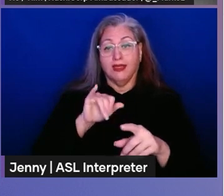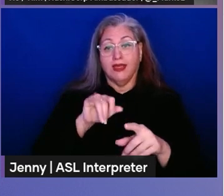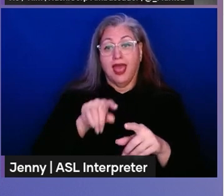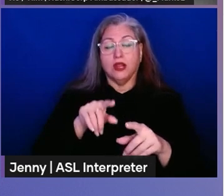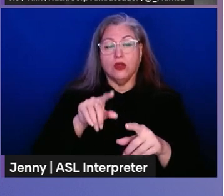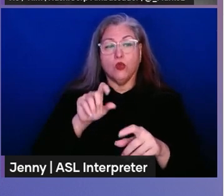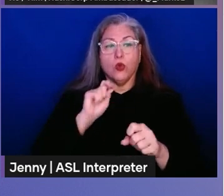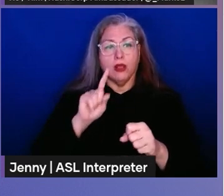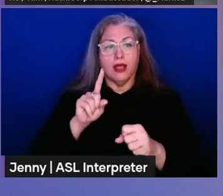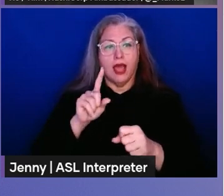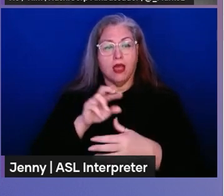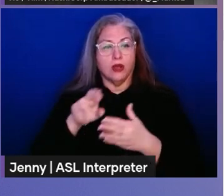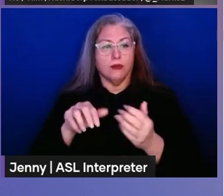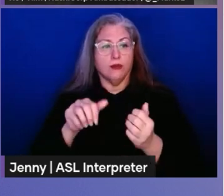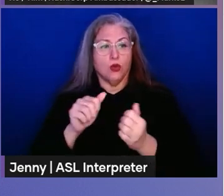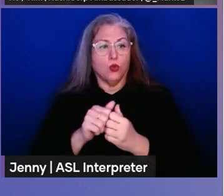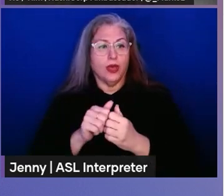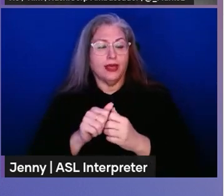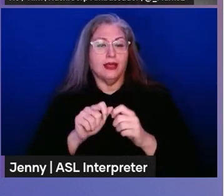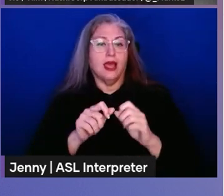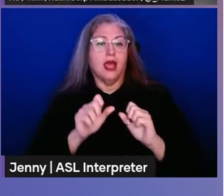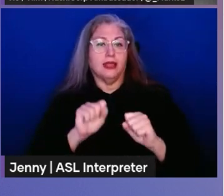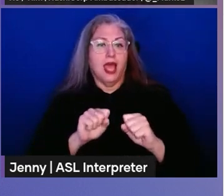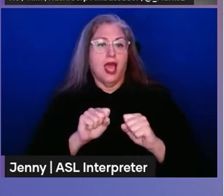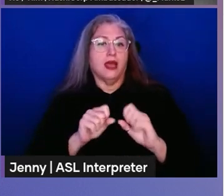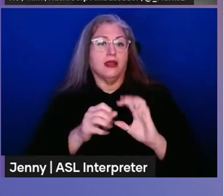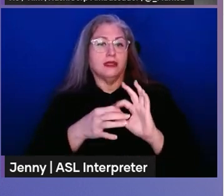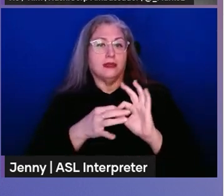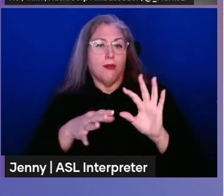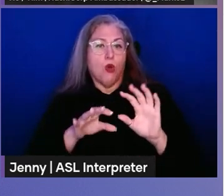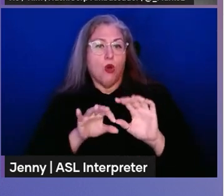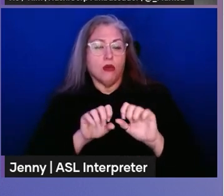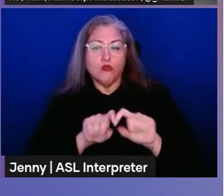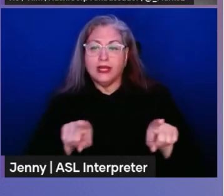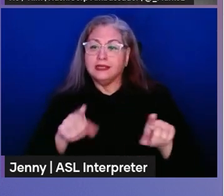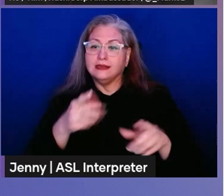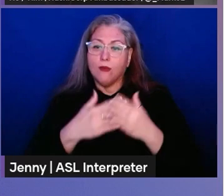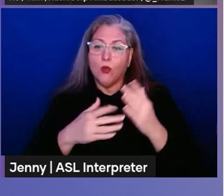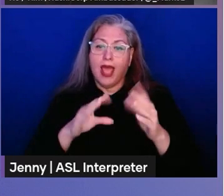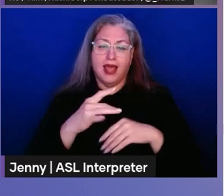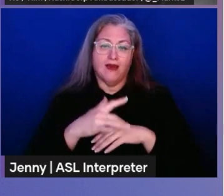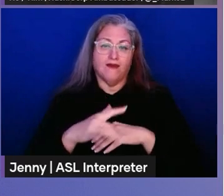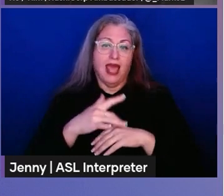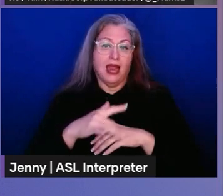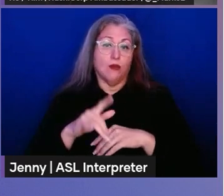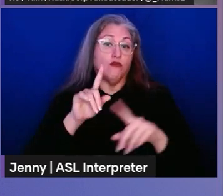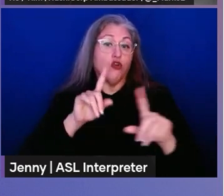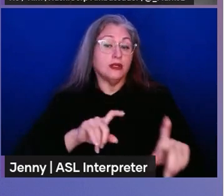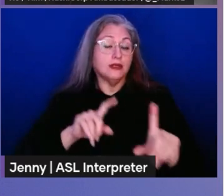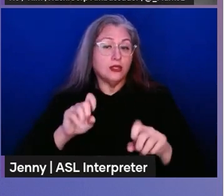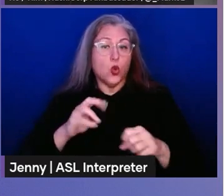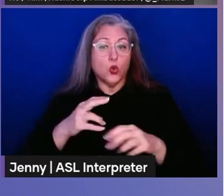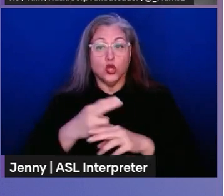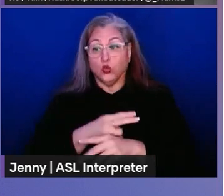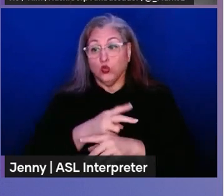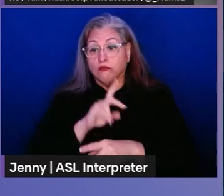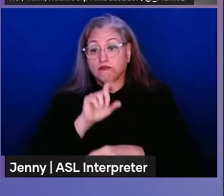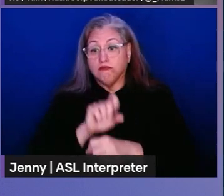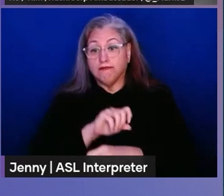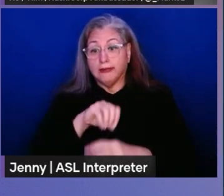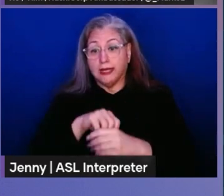end up with your application deployed in an infrastructure somewhere, released and available for you to test or use in production.